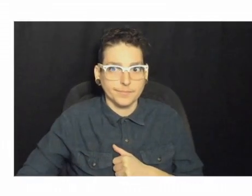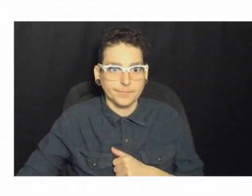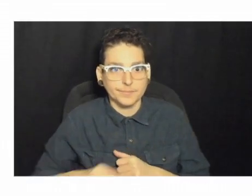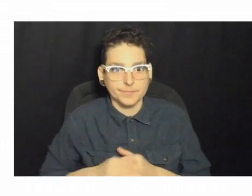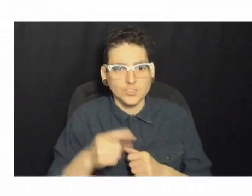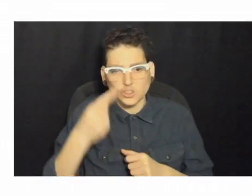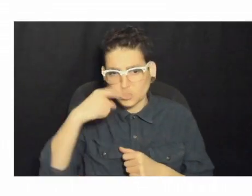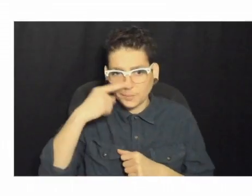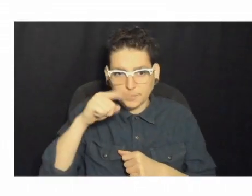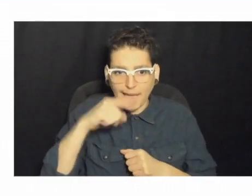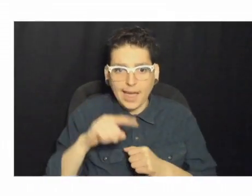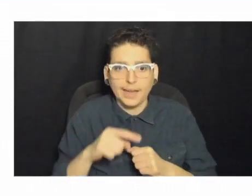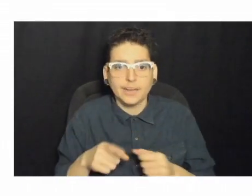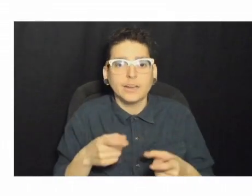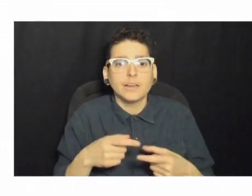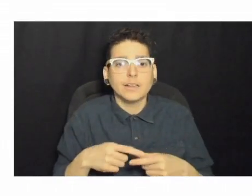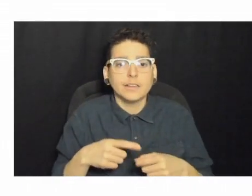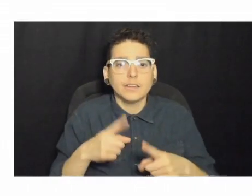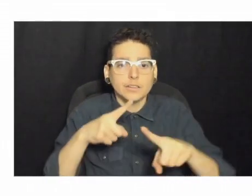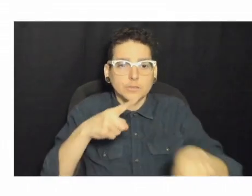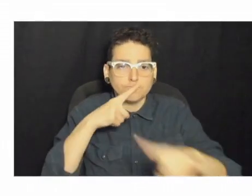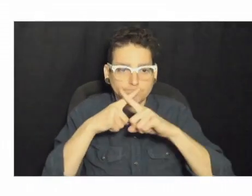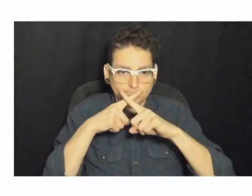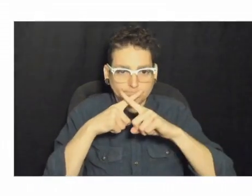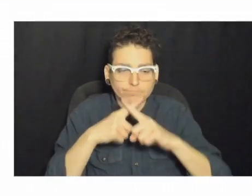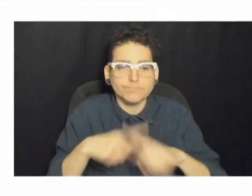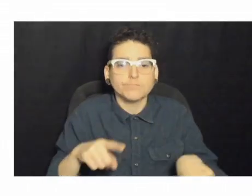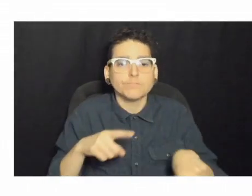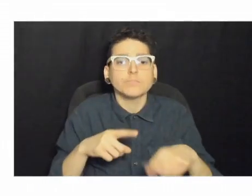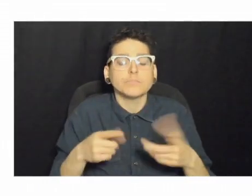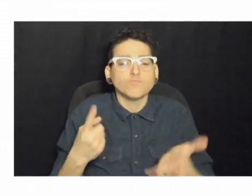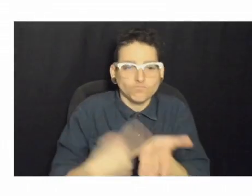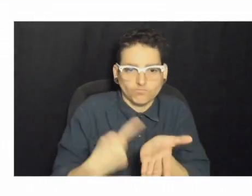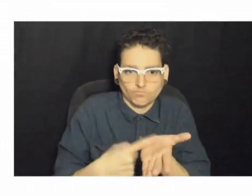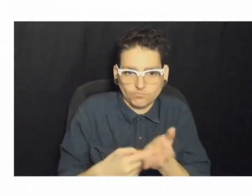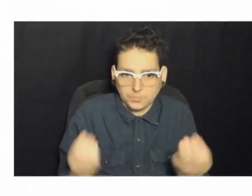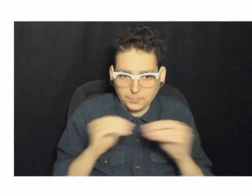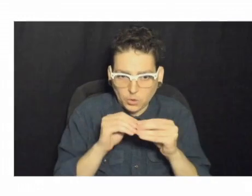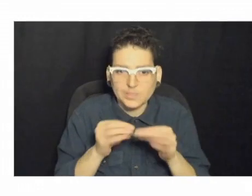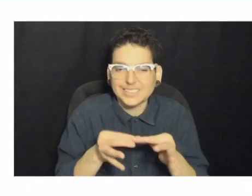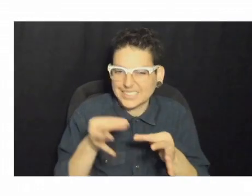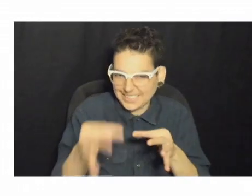more about delaying the inevitable return to normalcy.